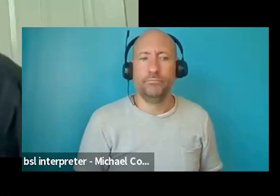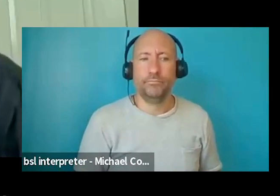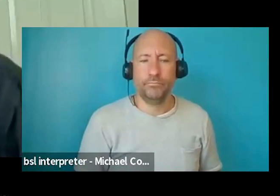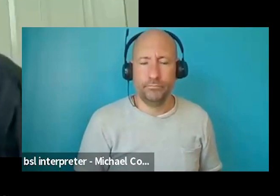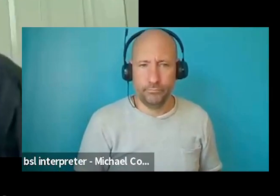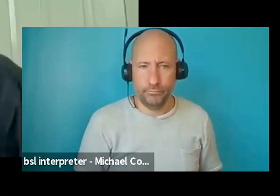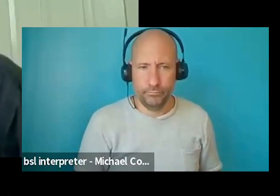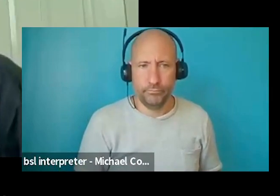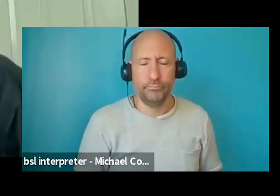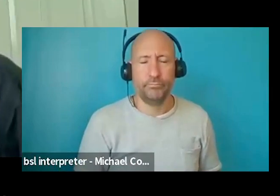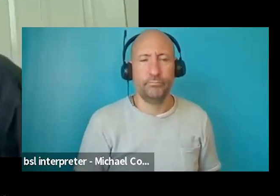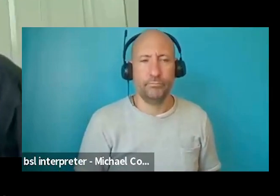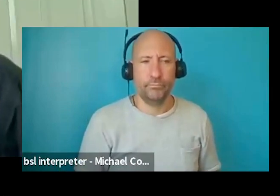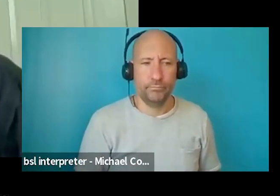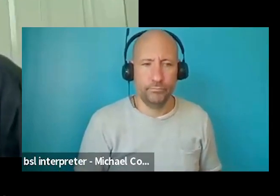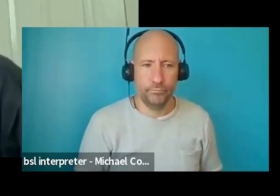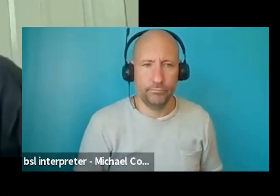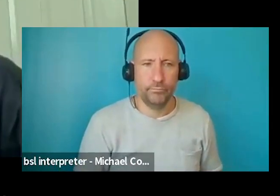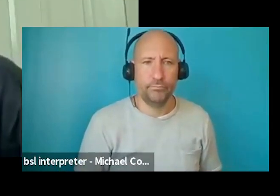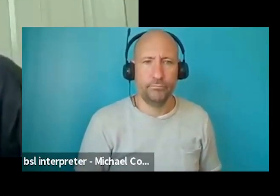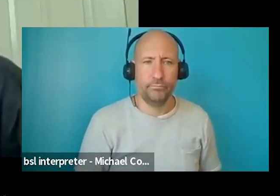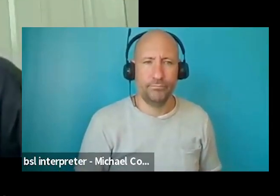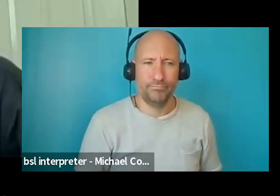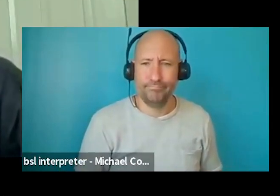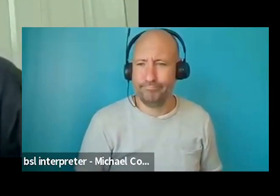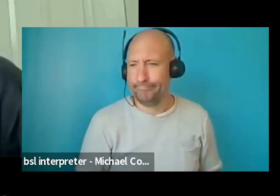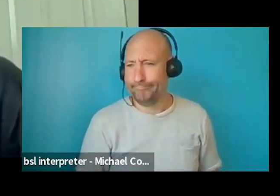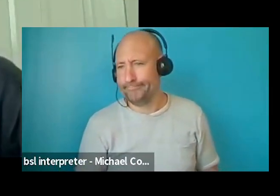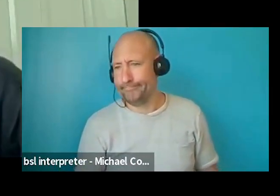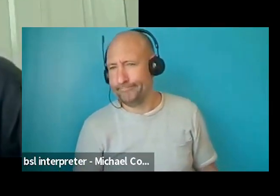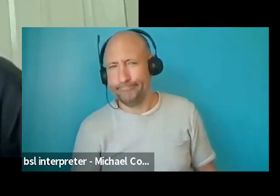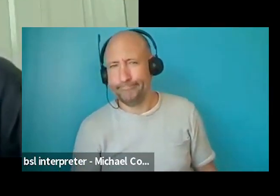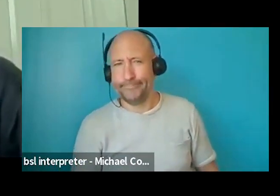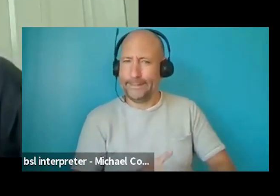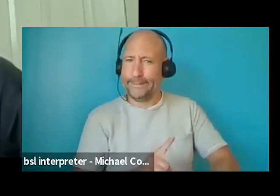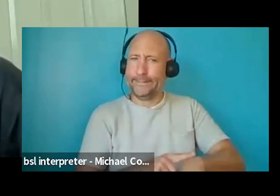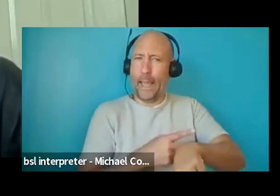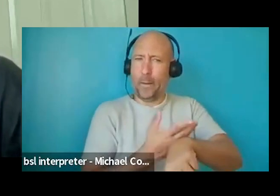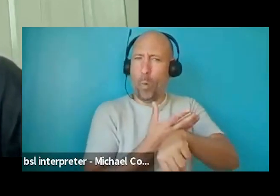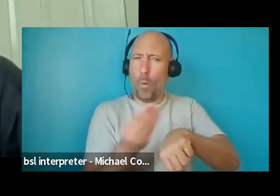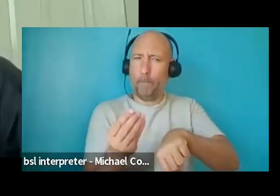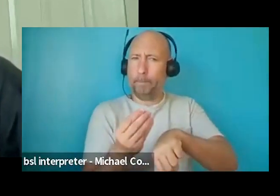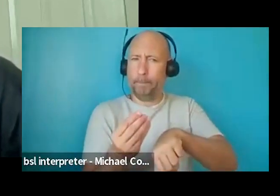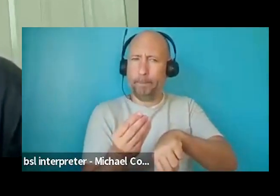Great, thank you. I'm just going to give 30 more seconds for any other